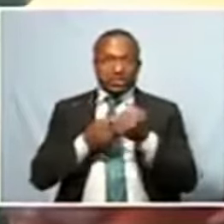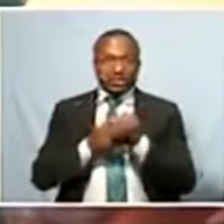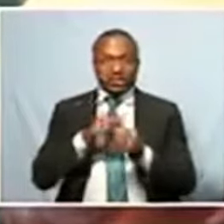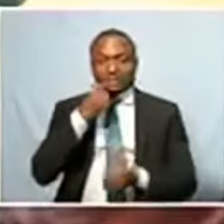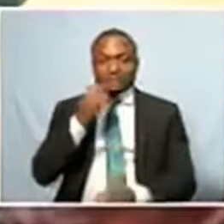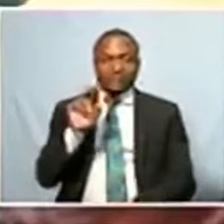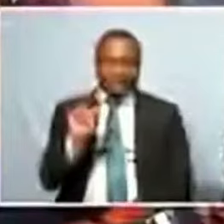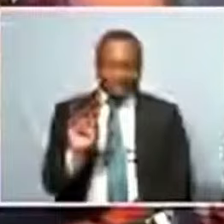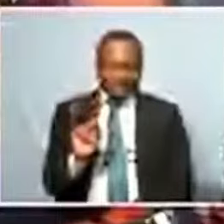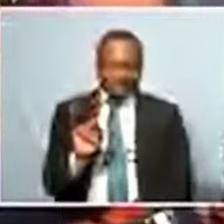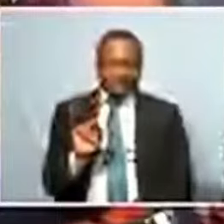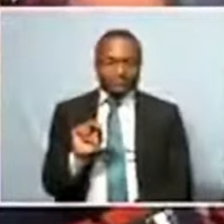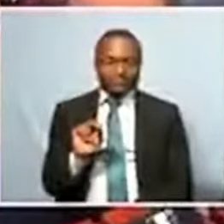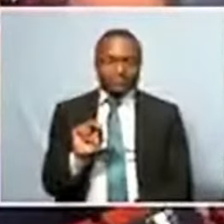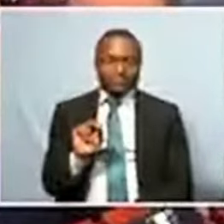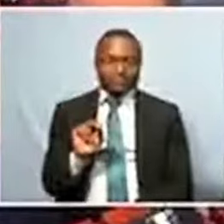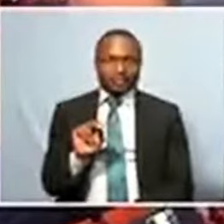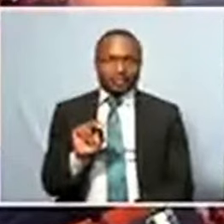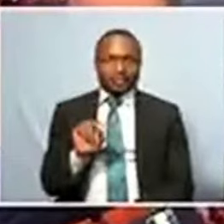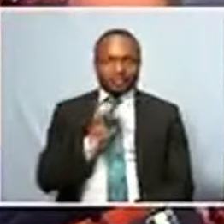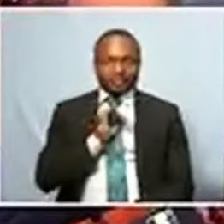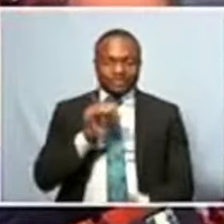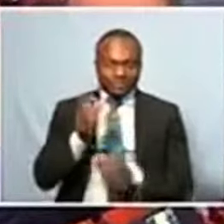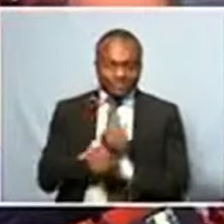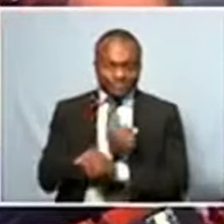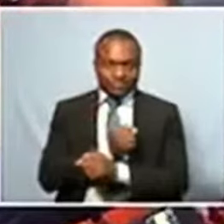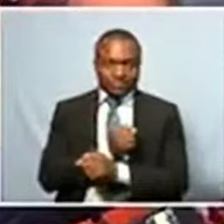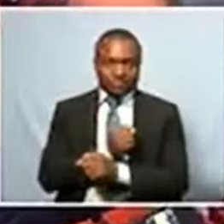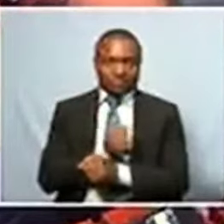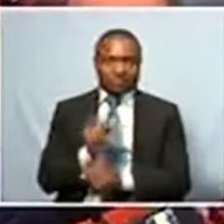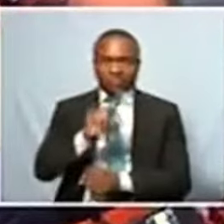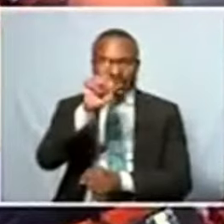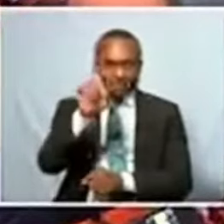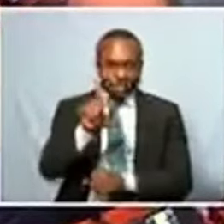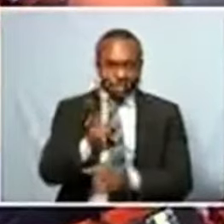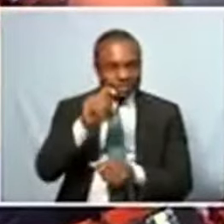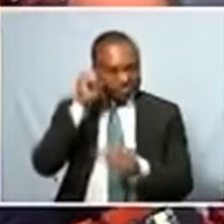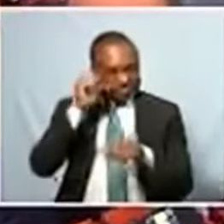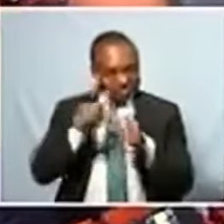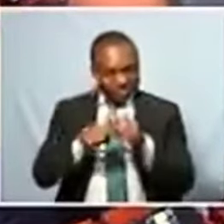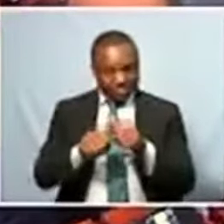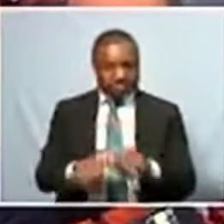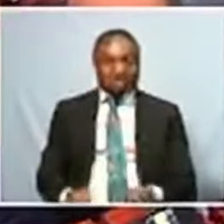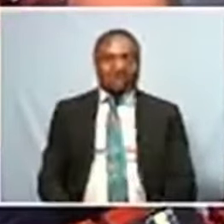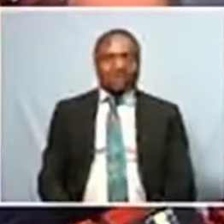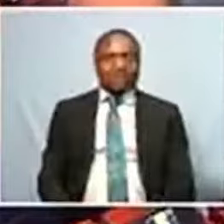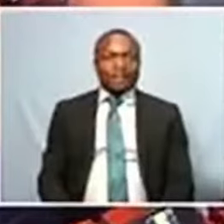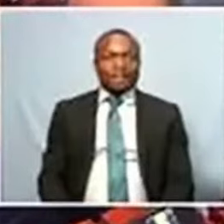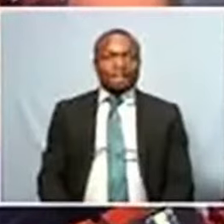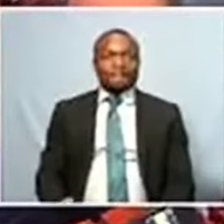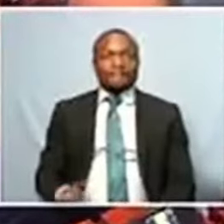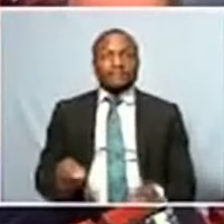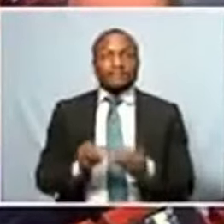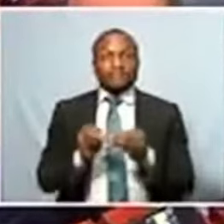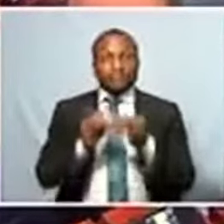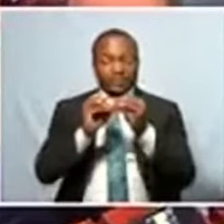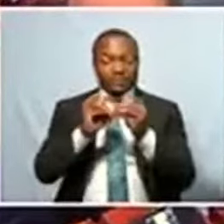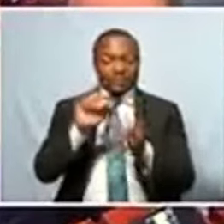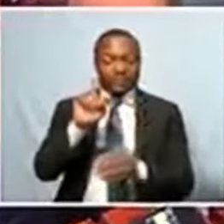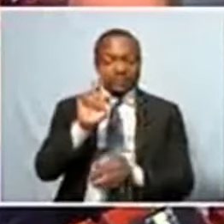the contrary say no. The ayes have it. The question is resolved in the affirmative. Head